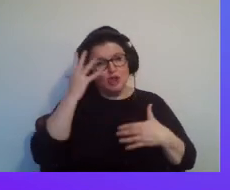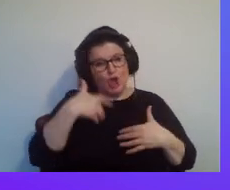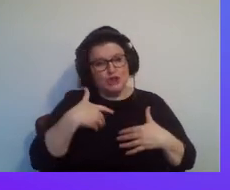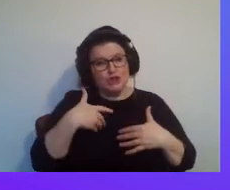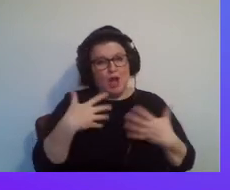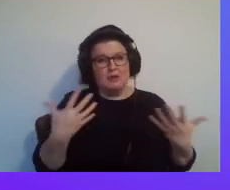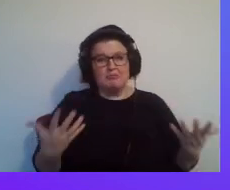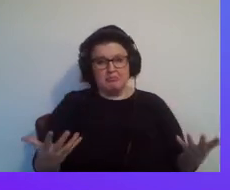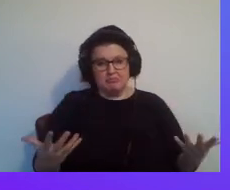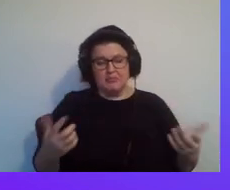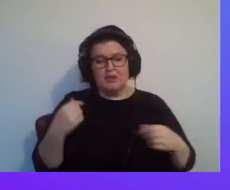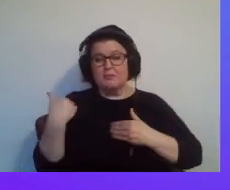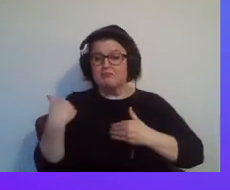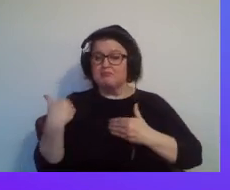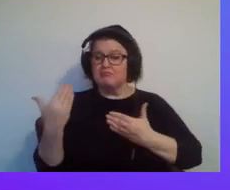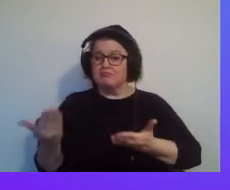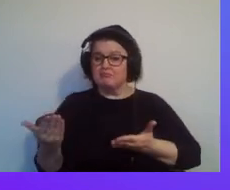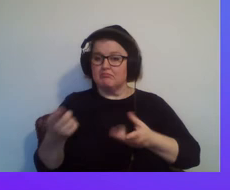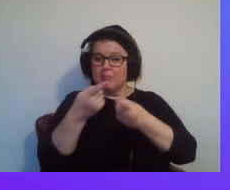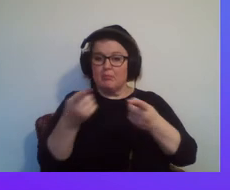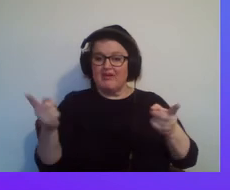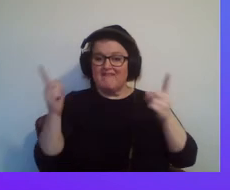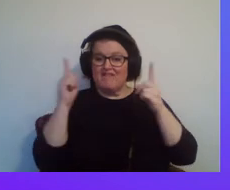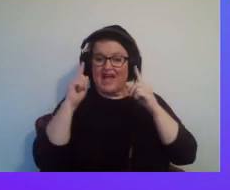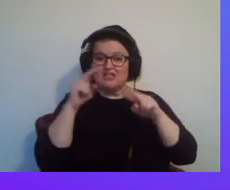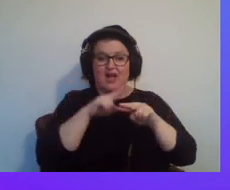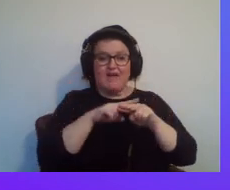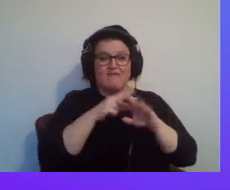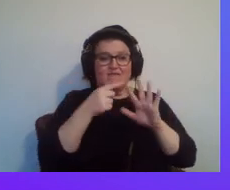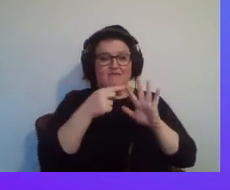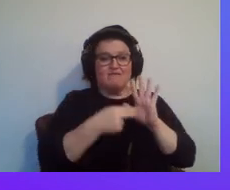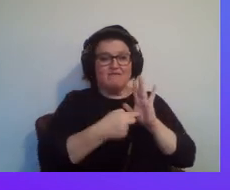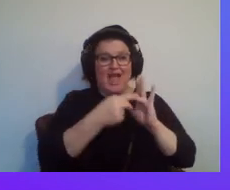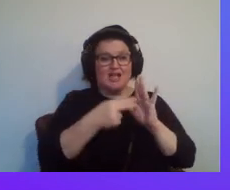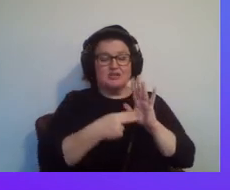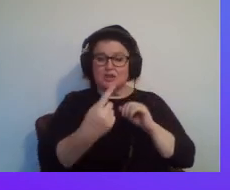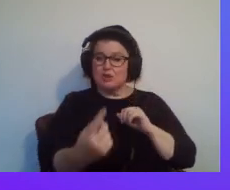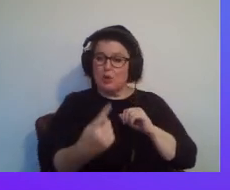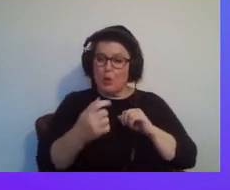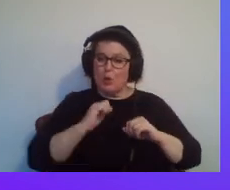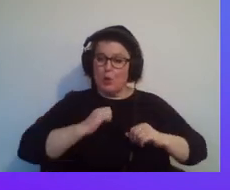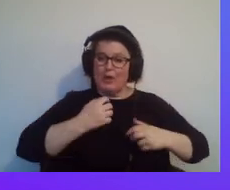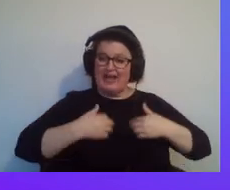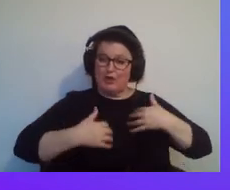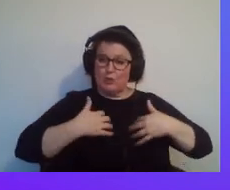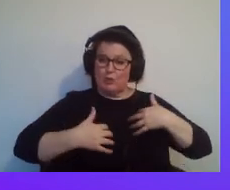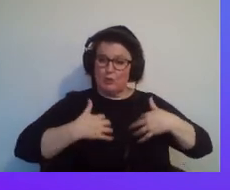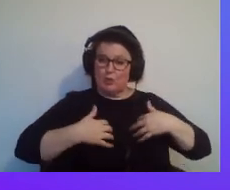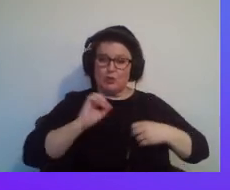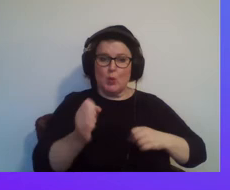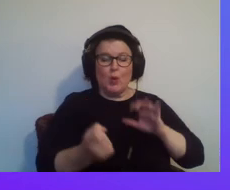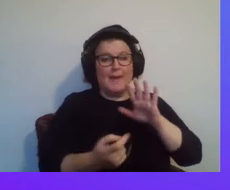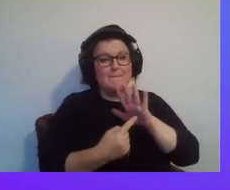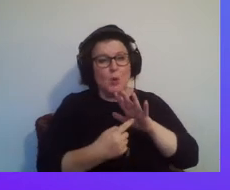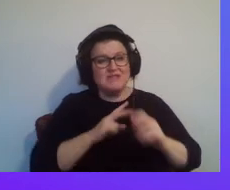turn to Professor Fenton, first of all, because you've been a stellar voice in this space. I guess, on